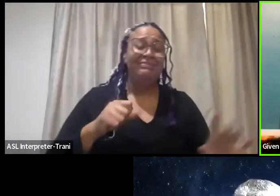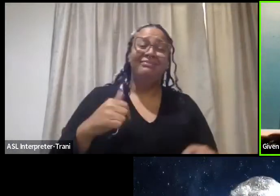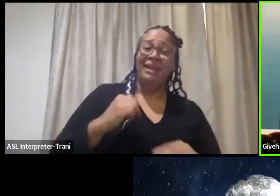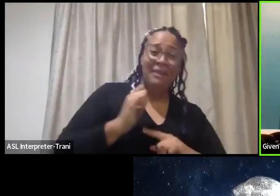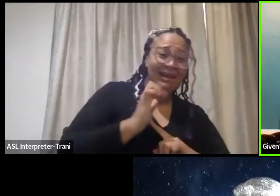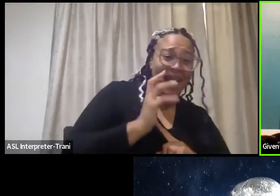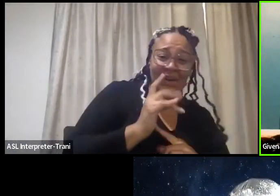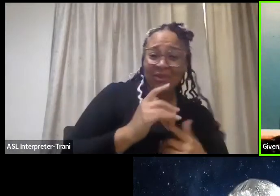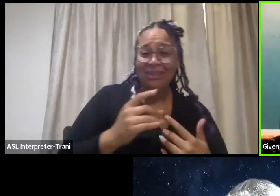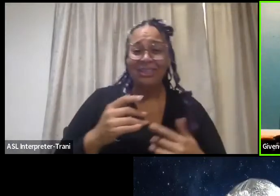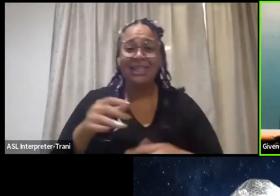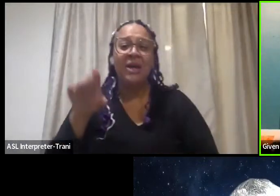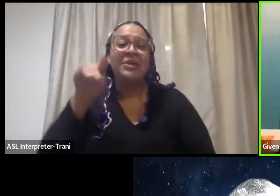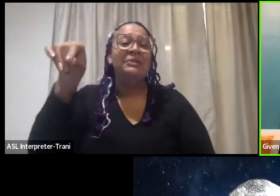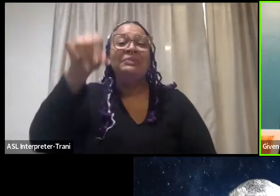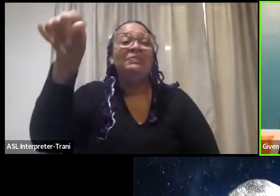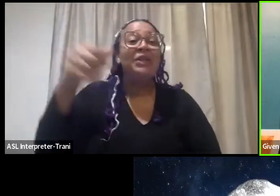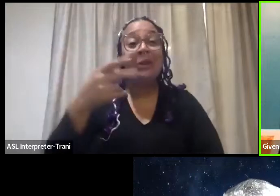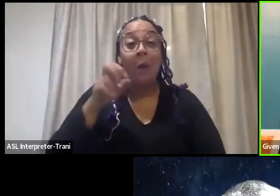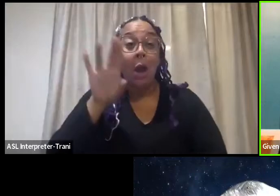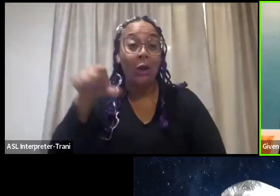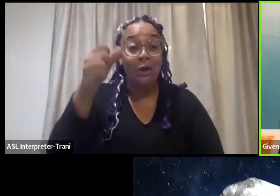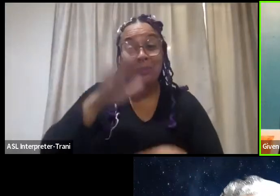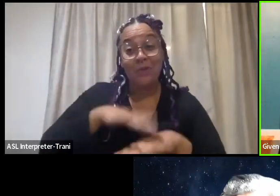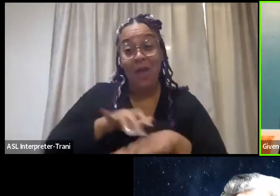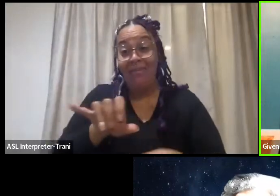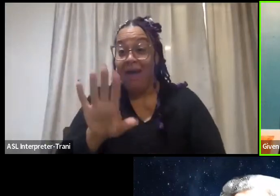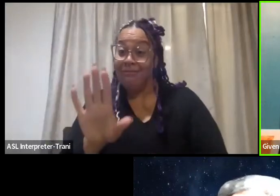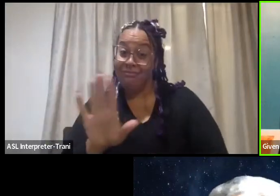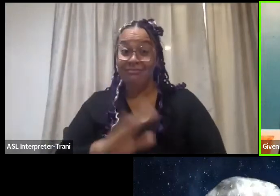There you go.